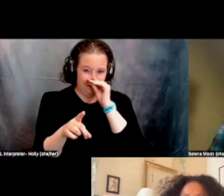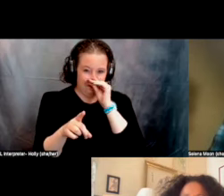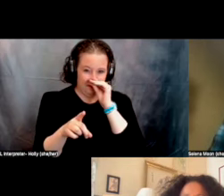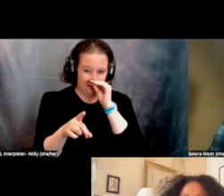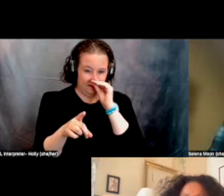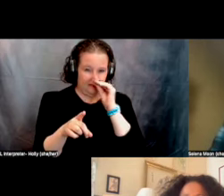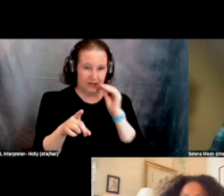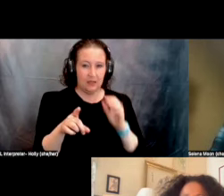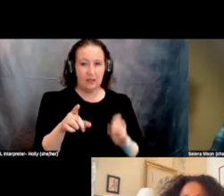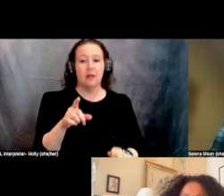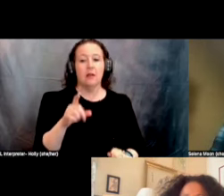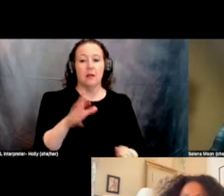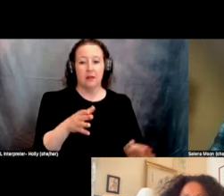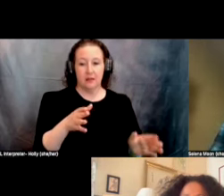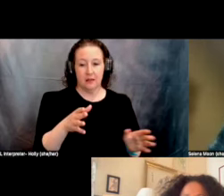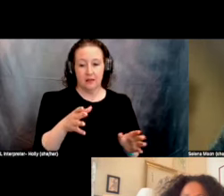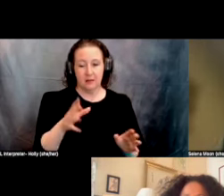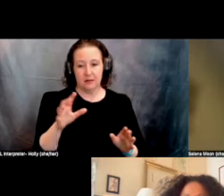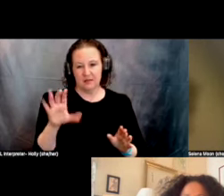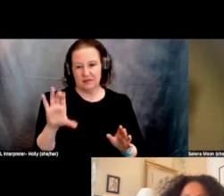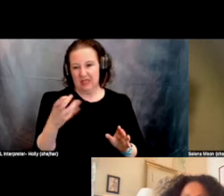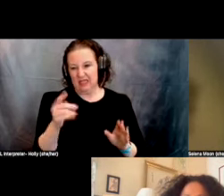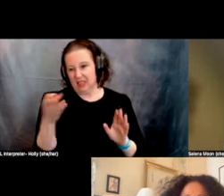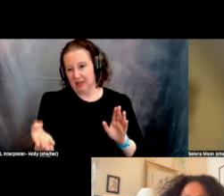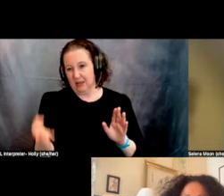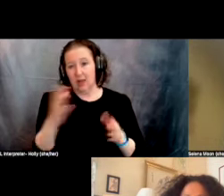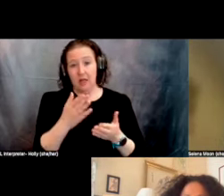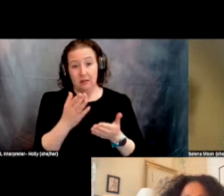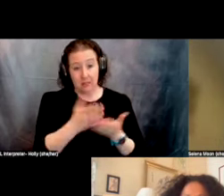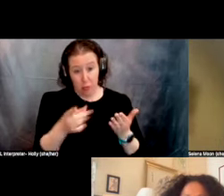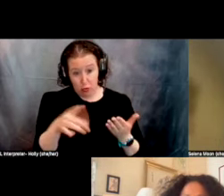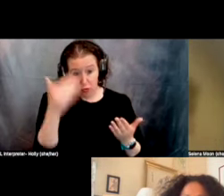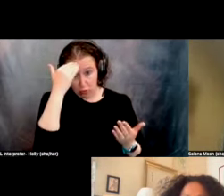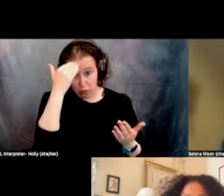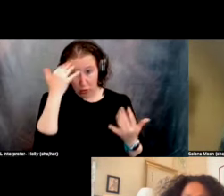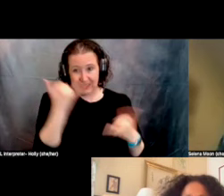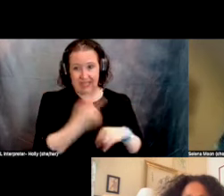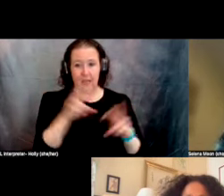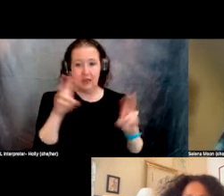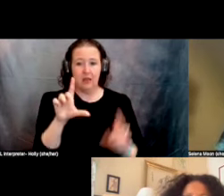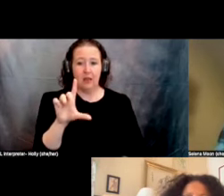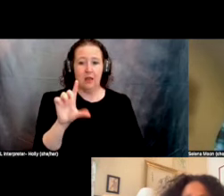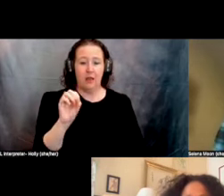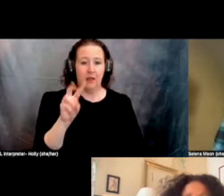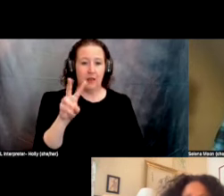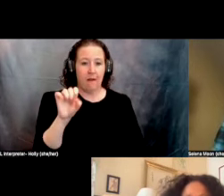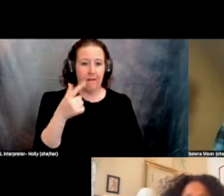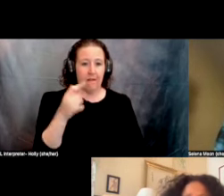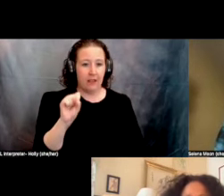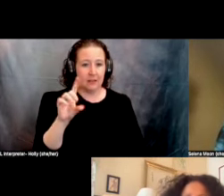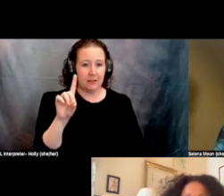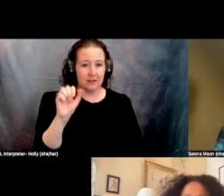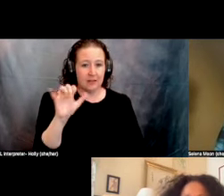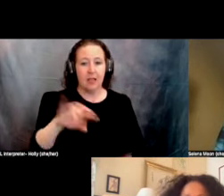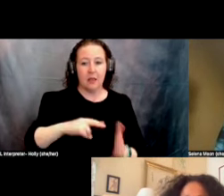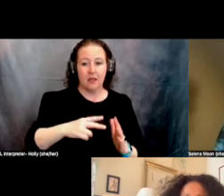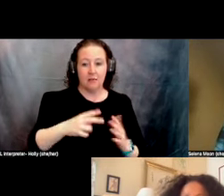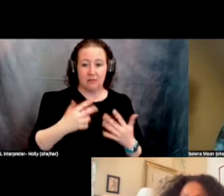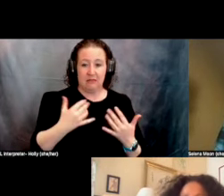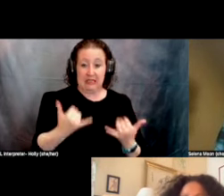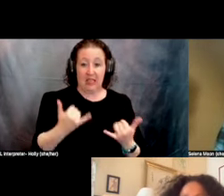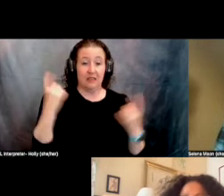before. So, as some of you may know, today is Loving's Day, which is the 55th anniversary